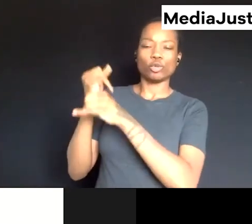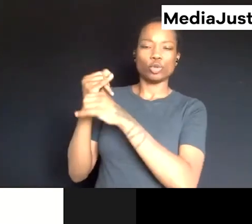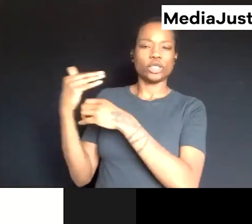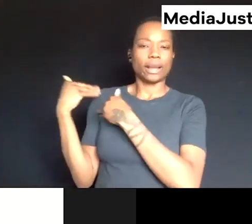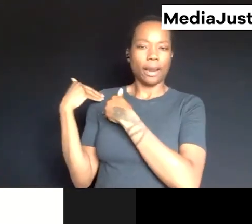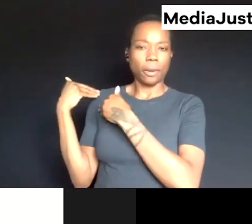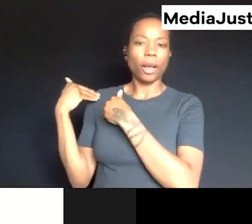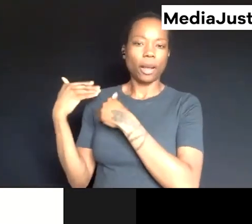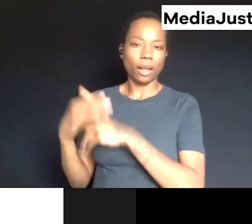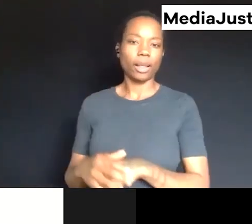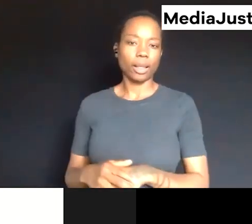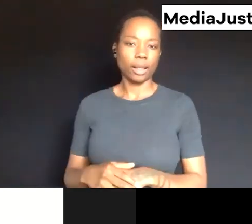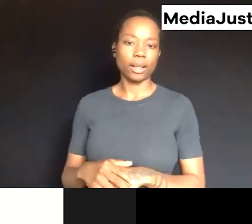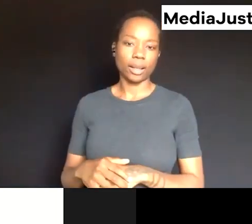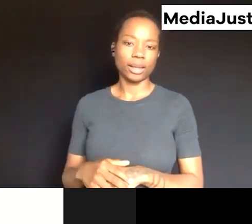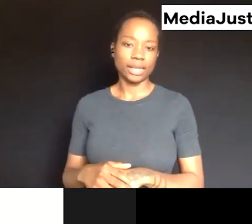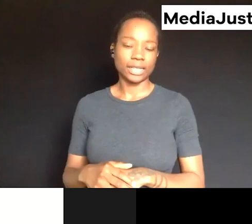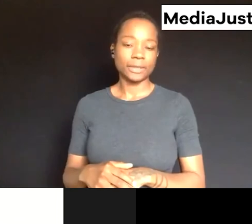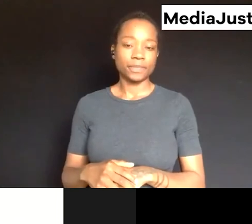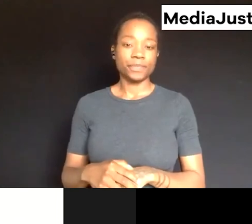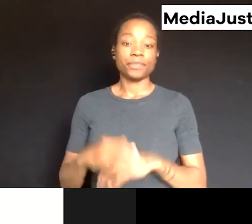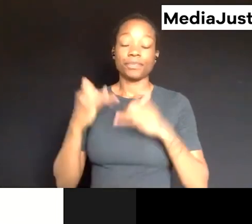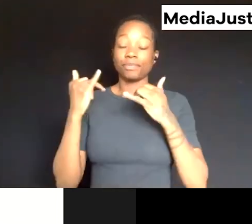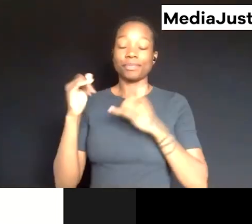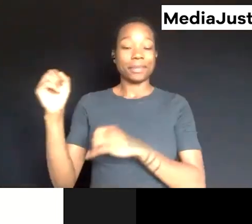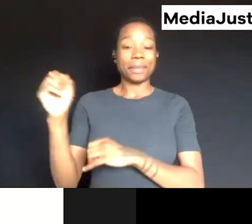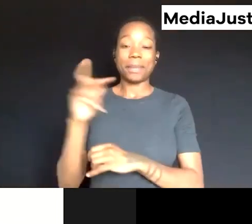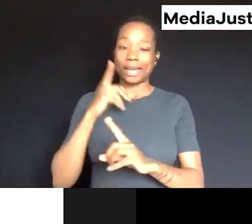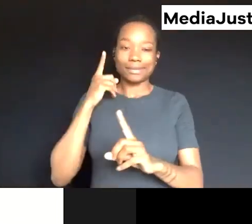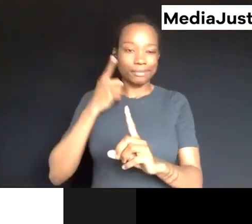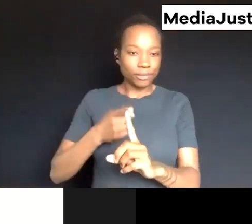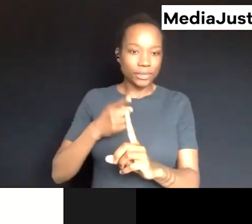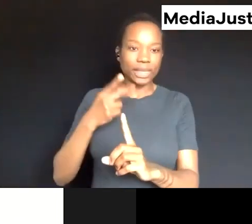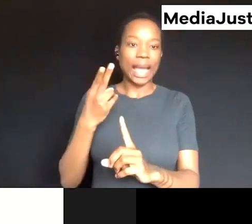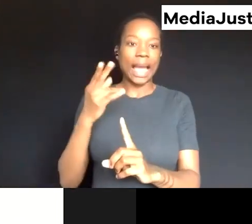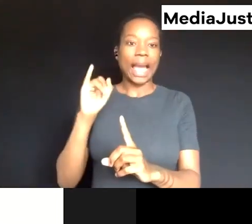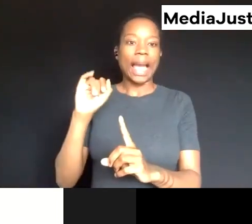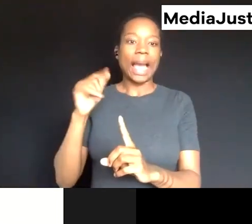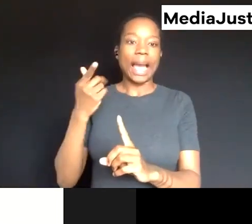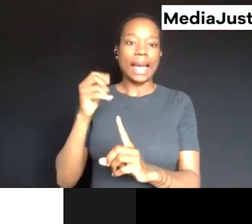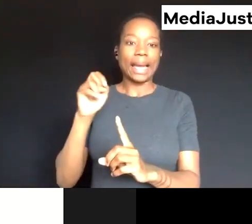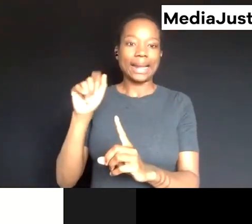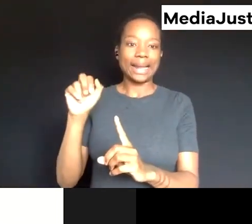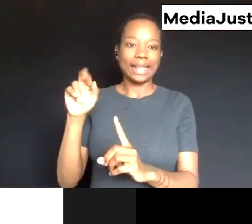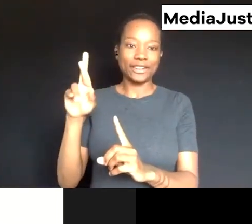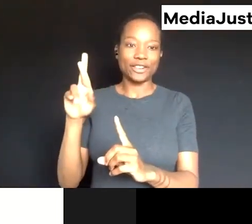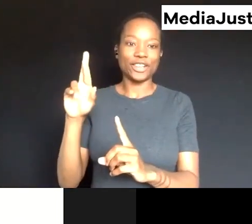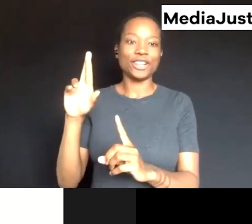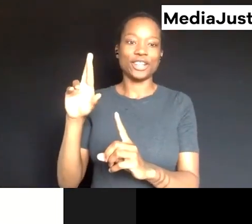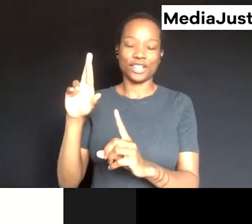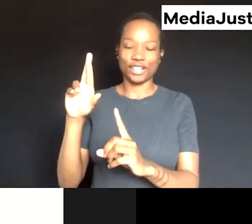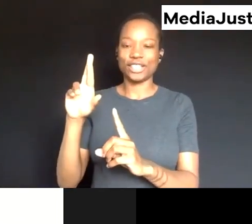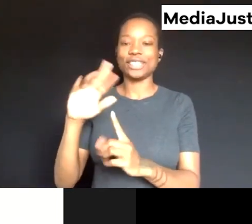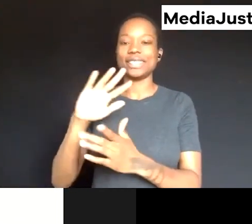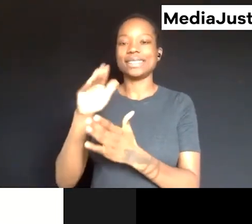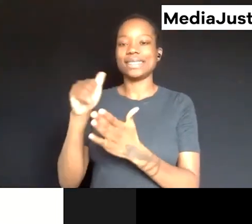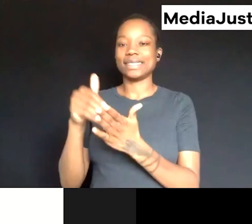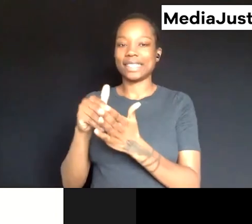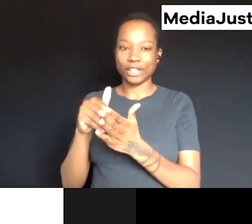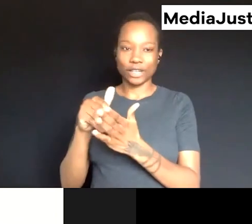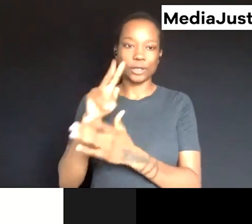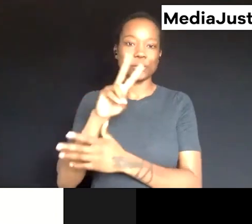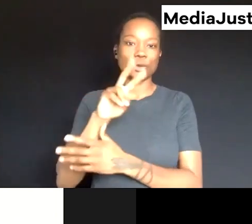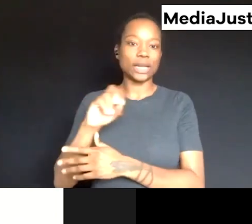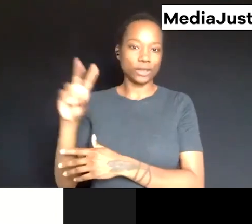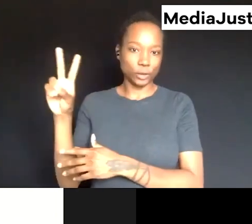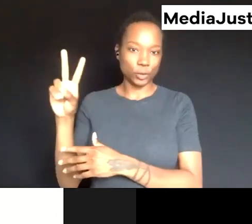So bringing it back to the Highlander Center in 2002, you know, we talked about how media consolidation, deregulation